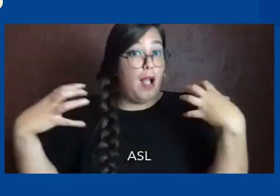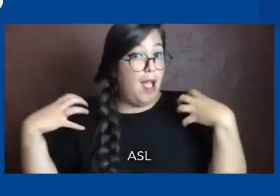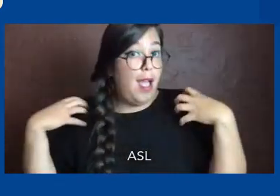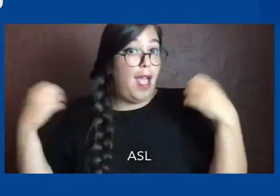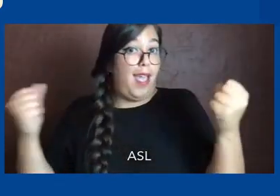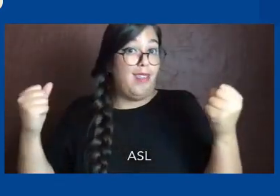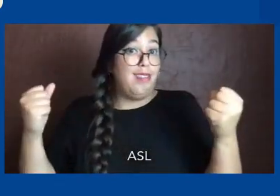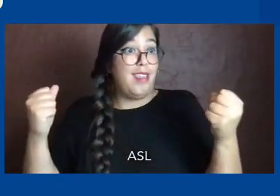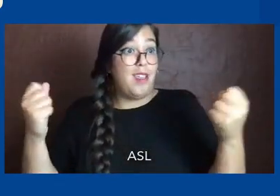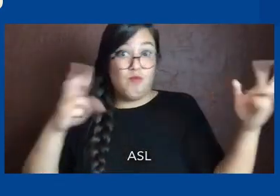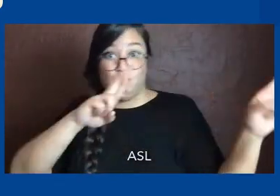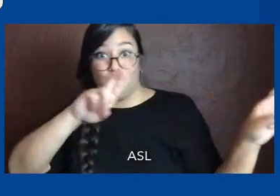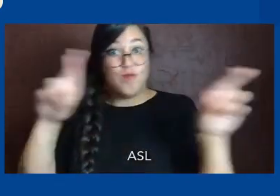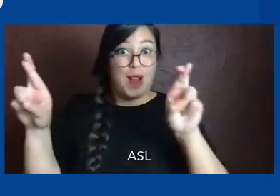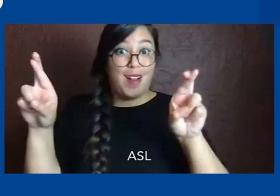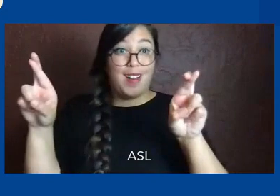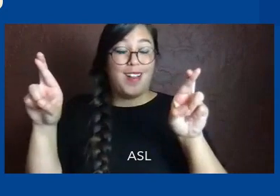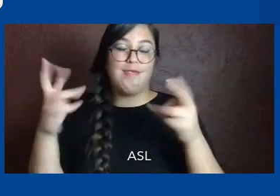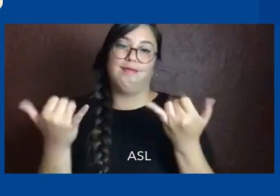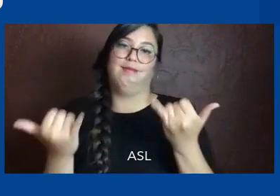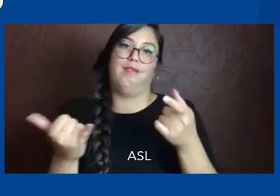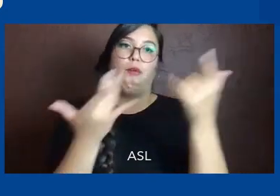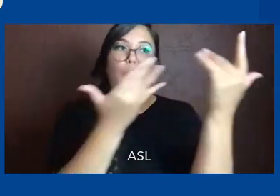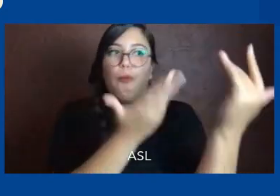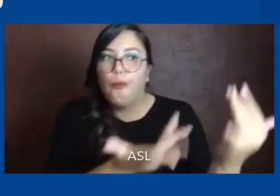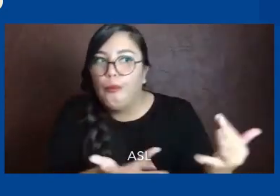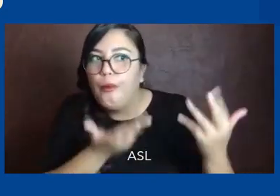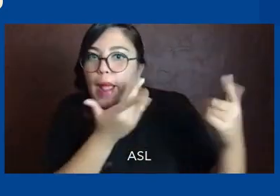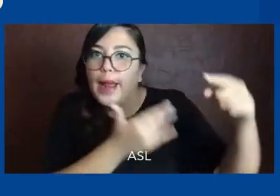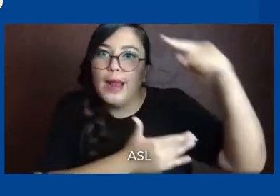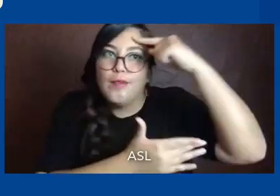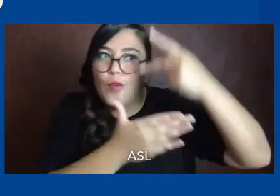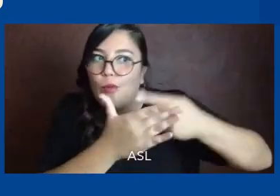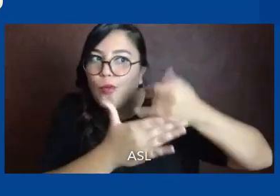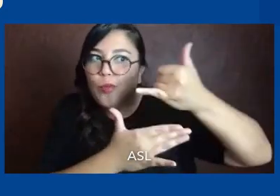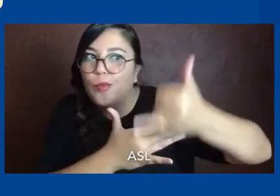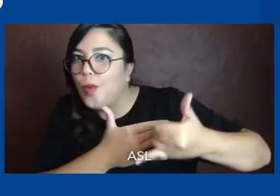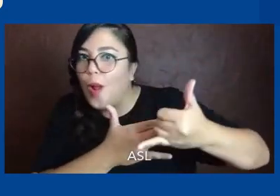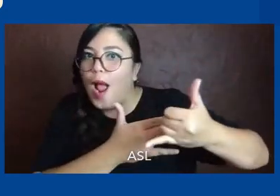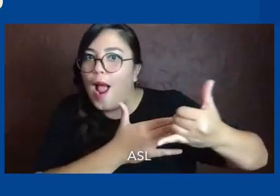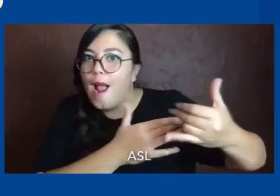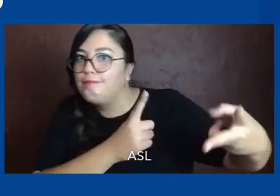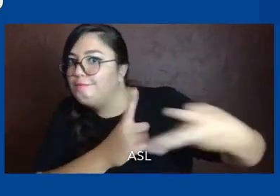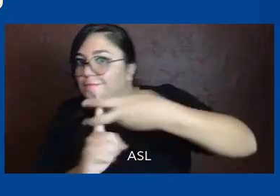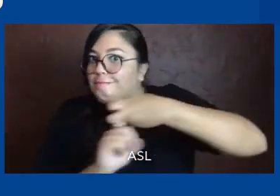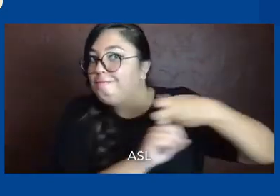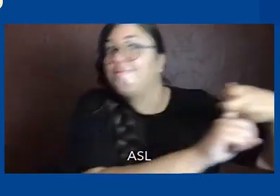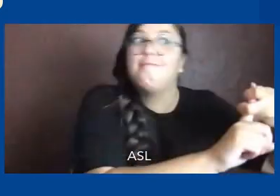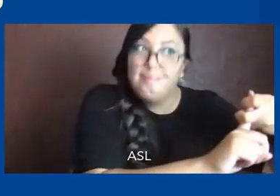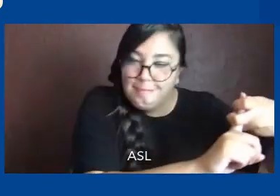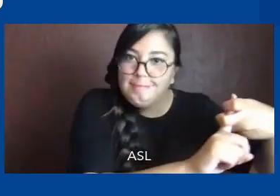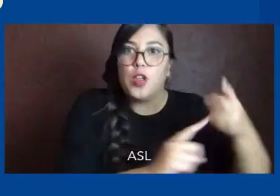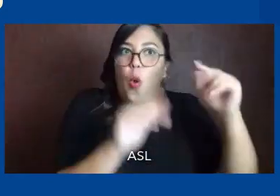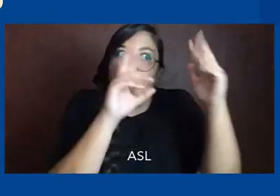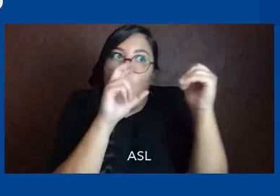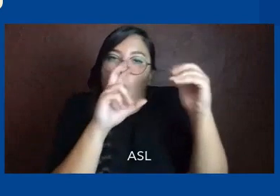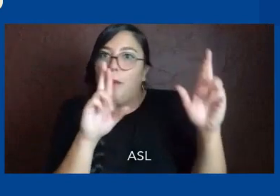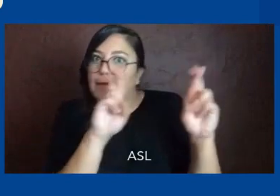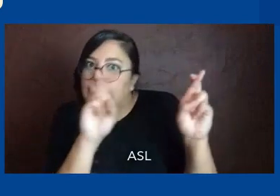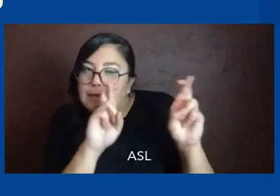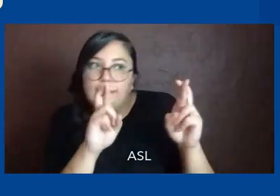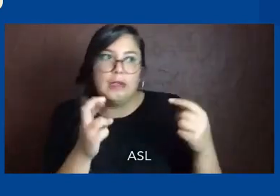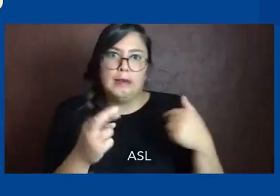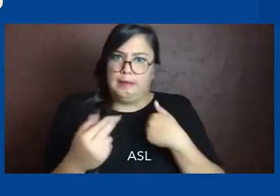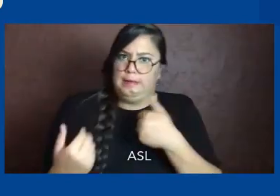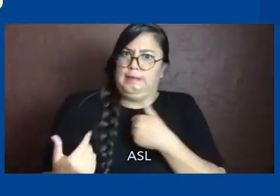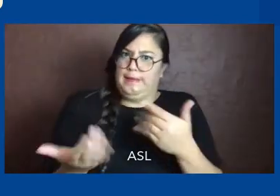waiting around for the project to scoop you up and hoping that it does, so that you can pour all of you've built up all this energy, you want to pour it all